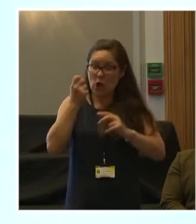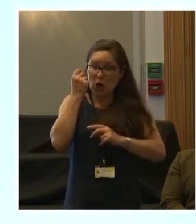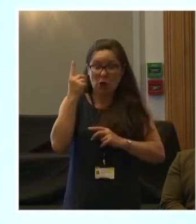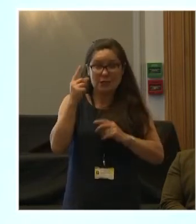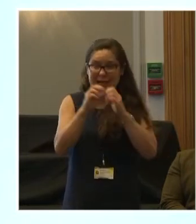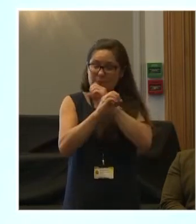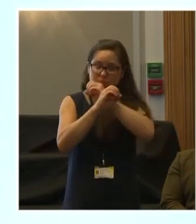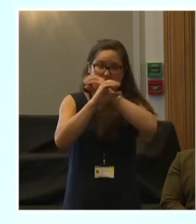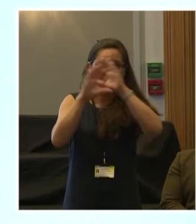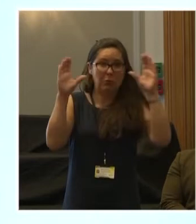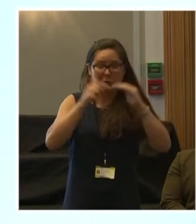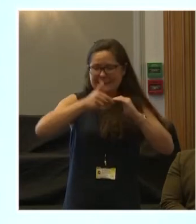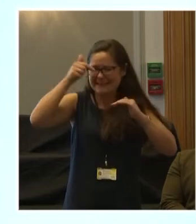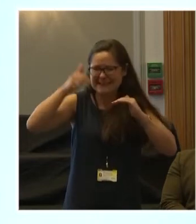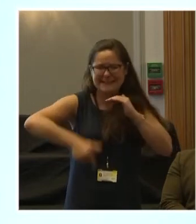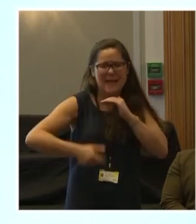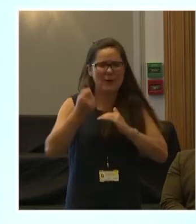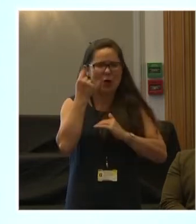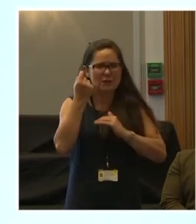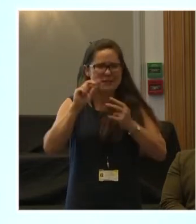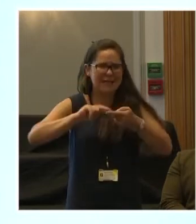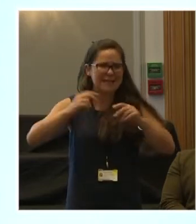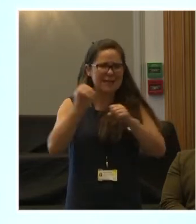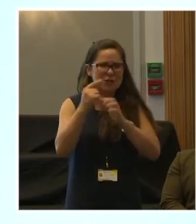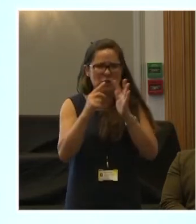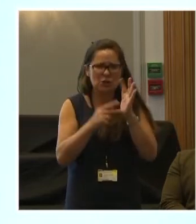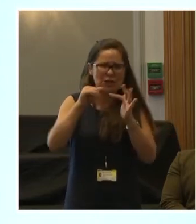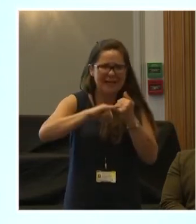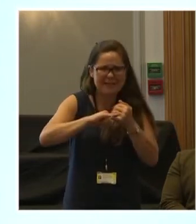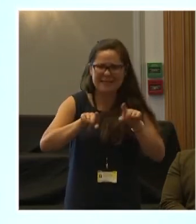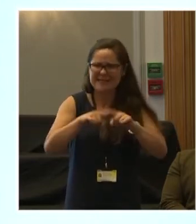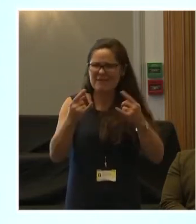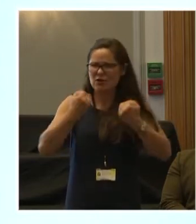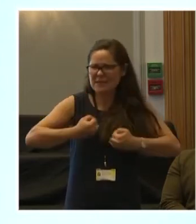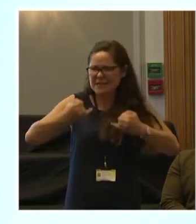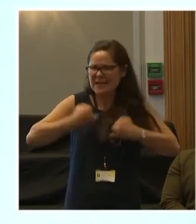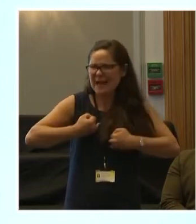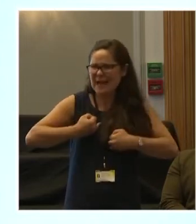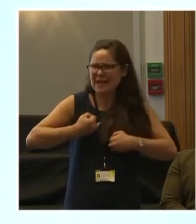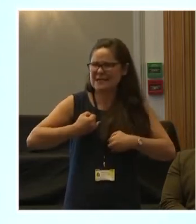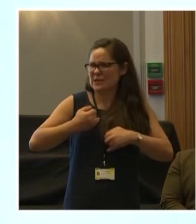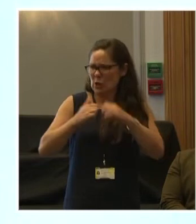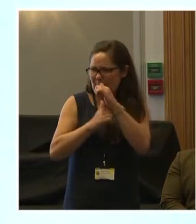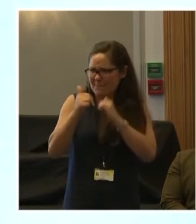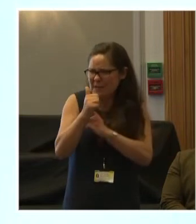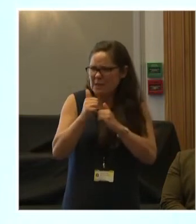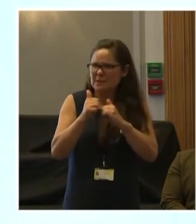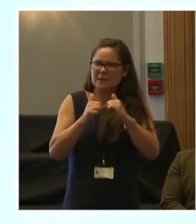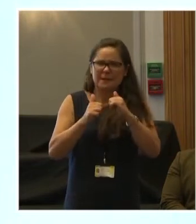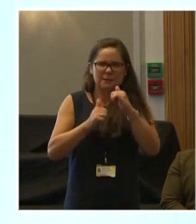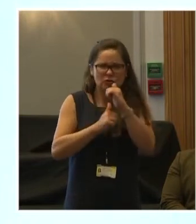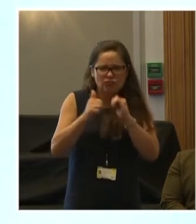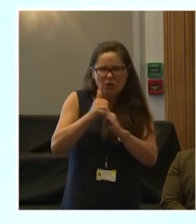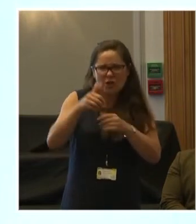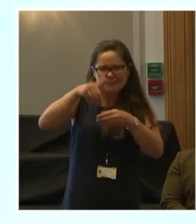further genes, and helped discover a brand new disease mechanism. Most importantly, the project has provided answers and choices for